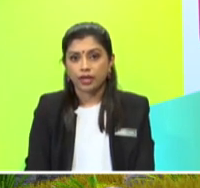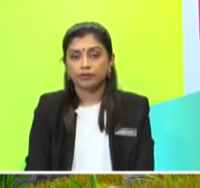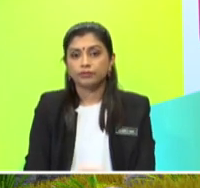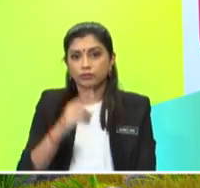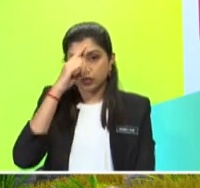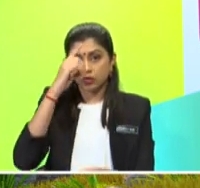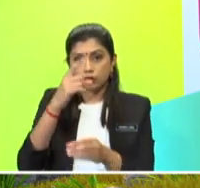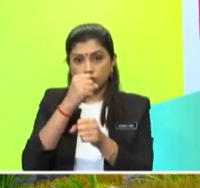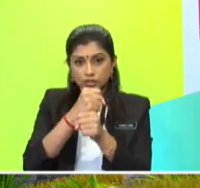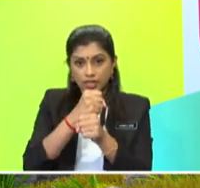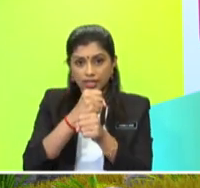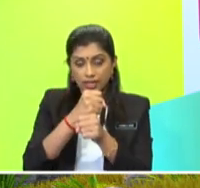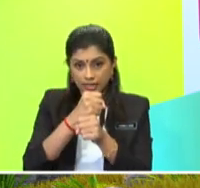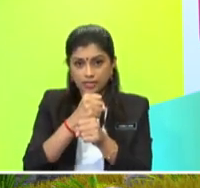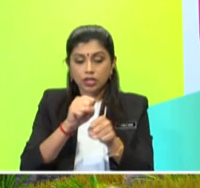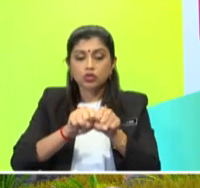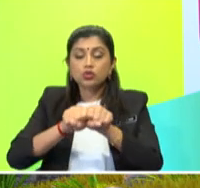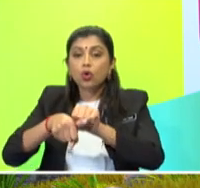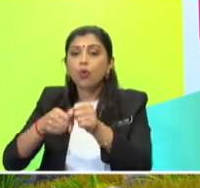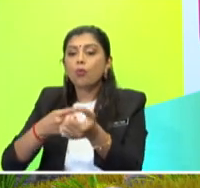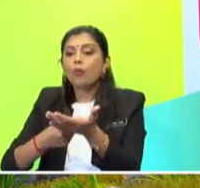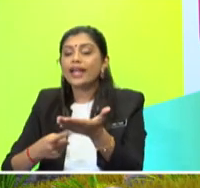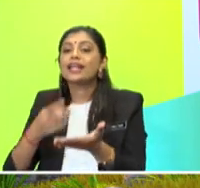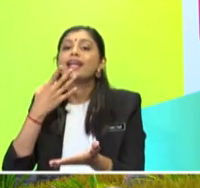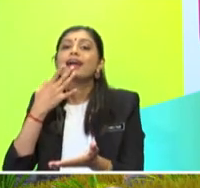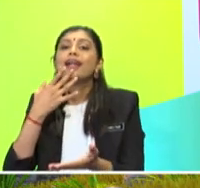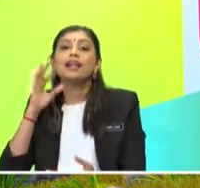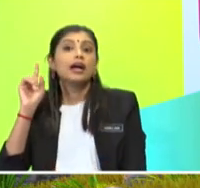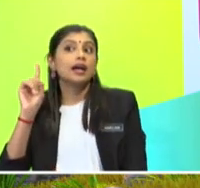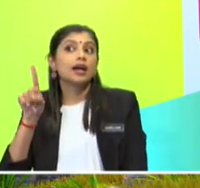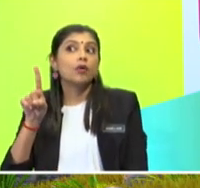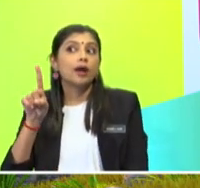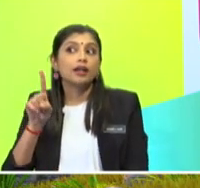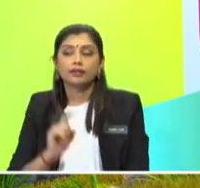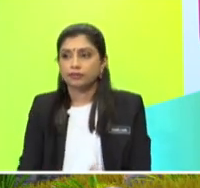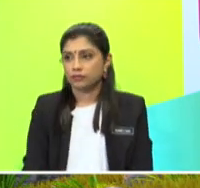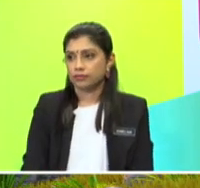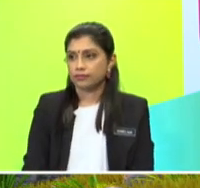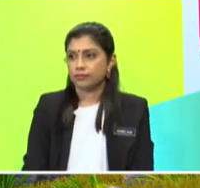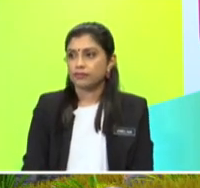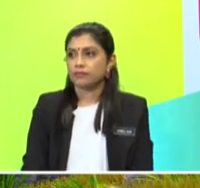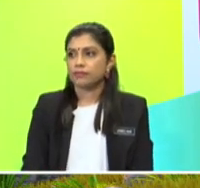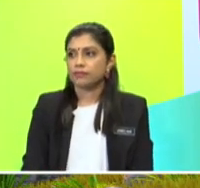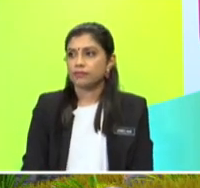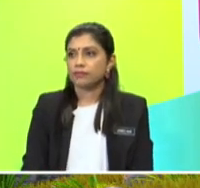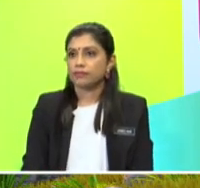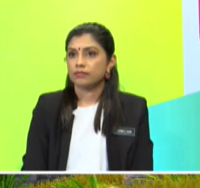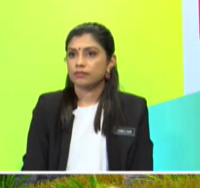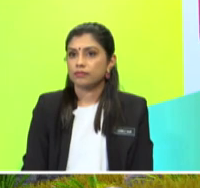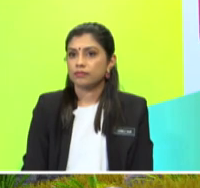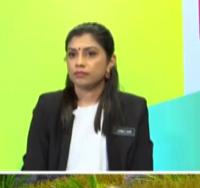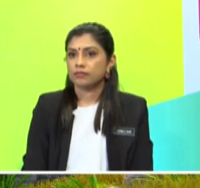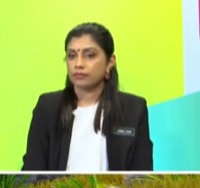Yes. All right, so remember guys, it is so what of your color one. Mm-hmm. So who wants to try giving me